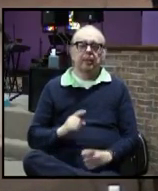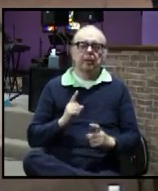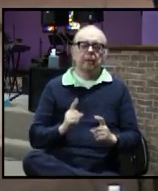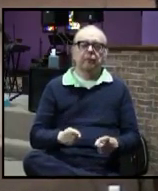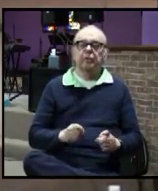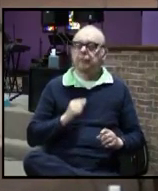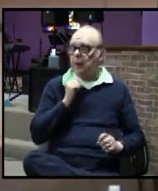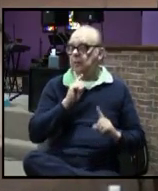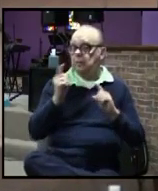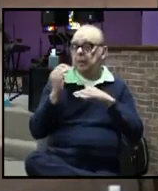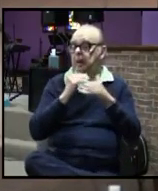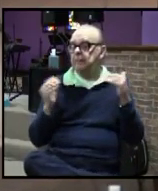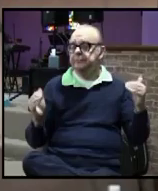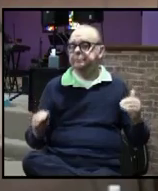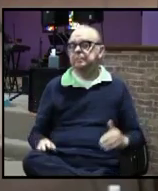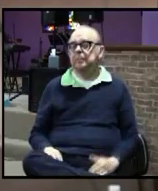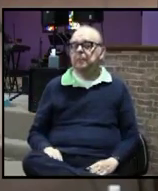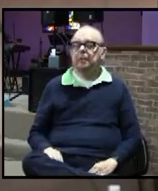sinners ain't going to heaven."